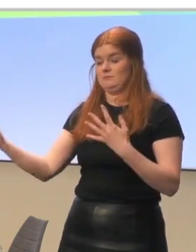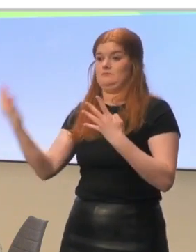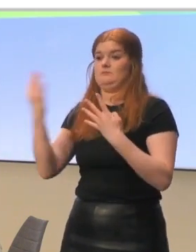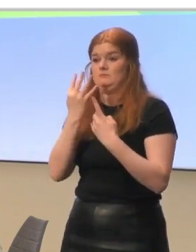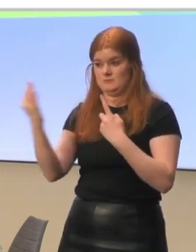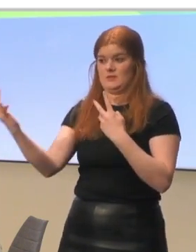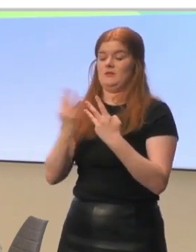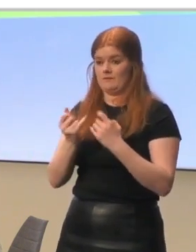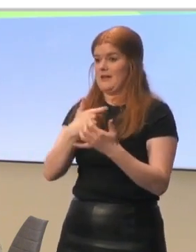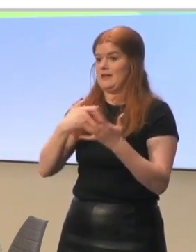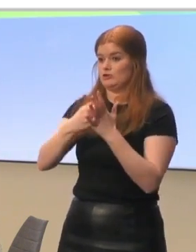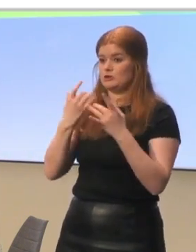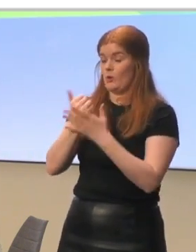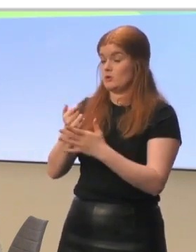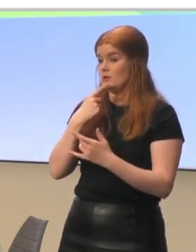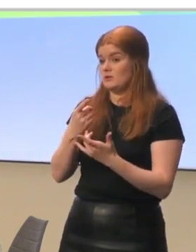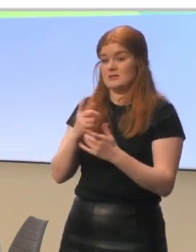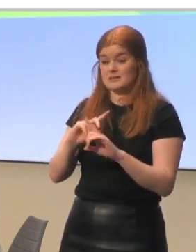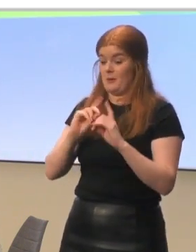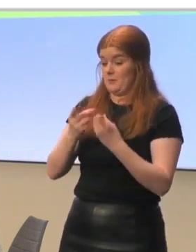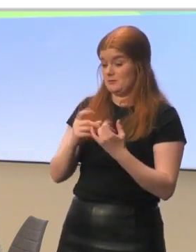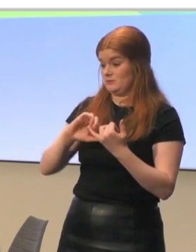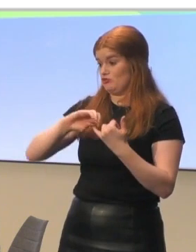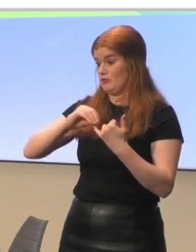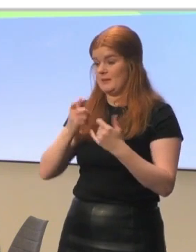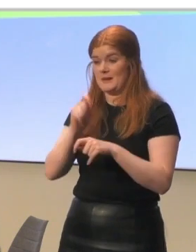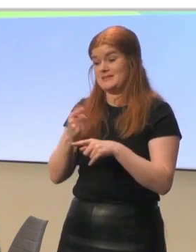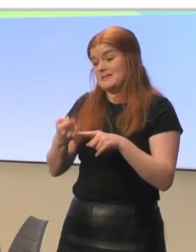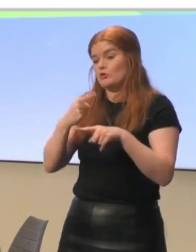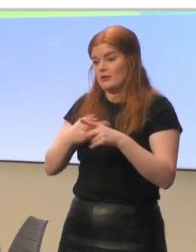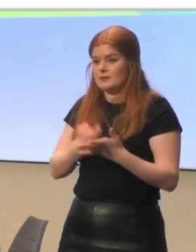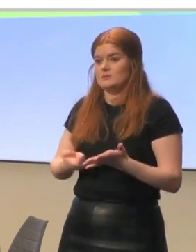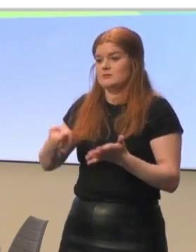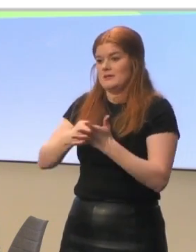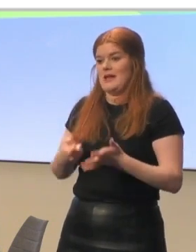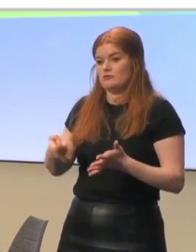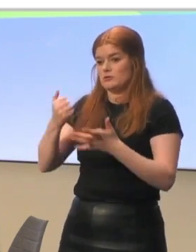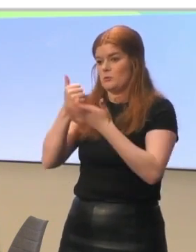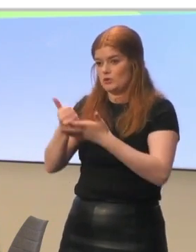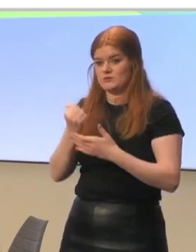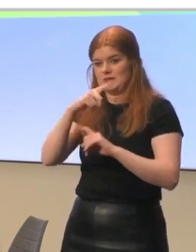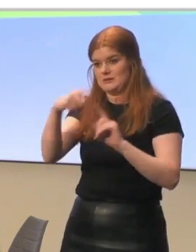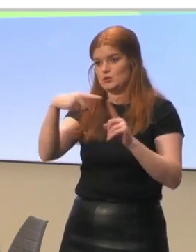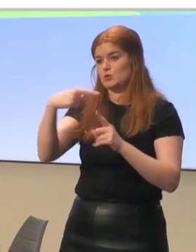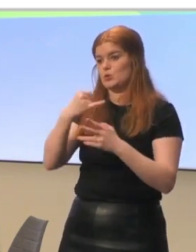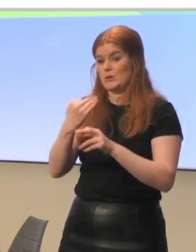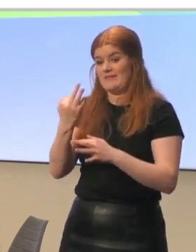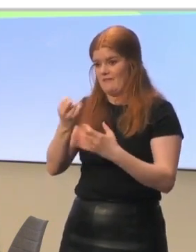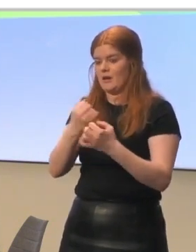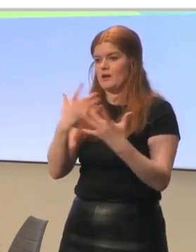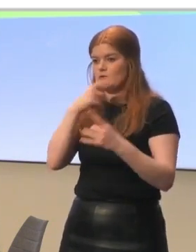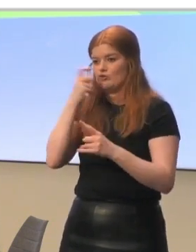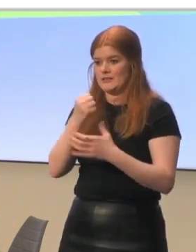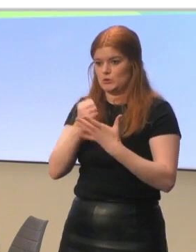additional supports, and the department has provided on a temporary basis additional set supports to schools who have a large number of